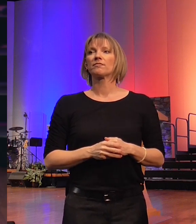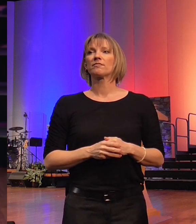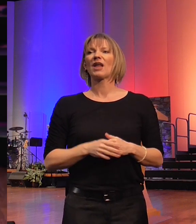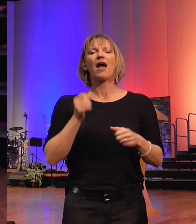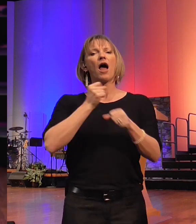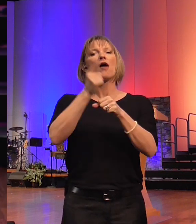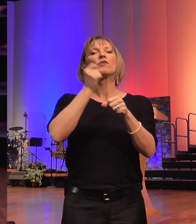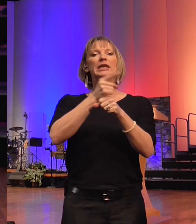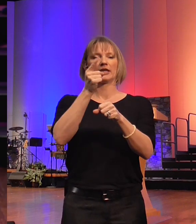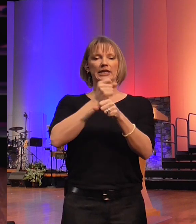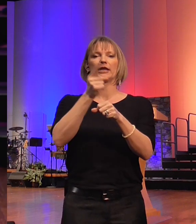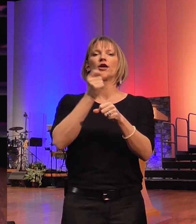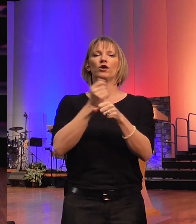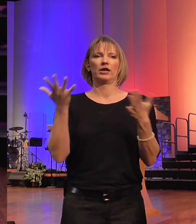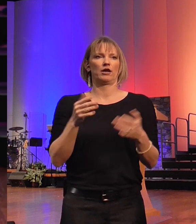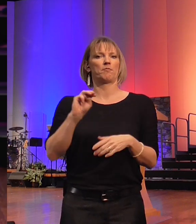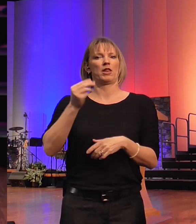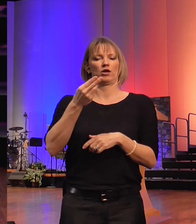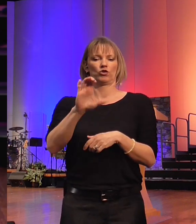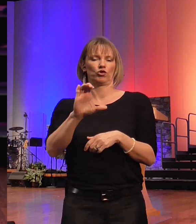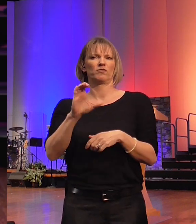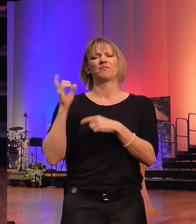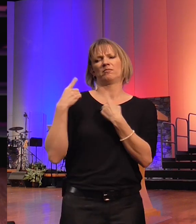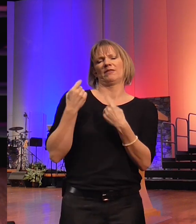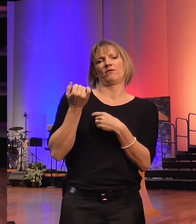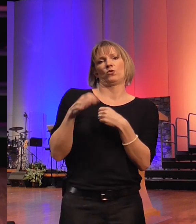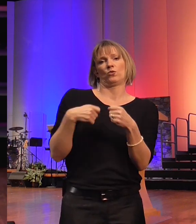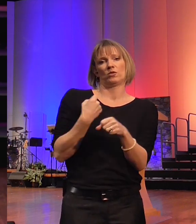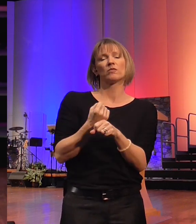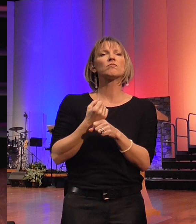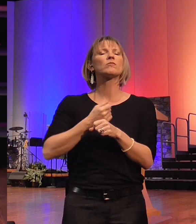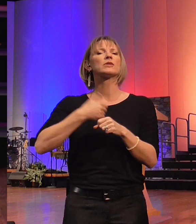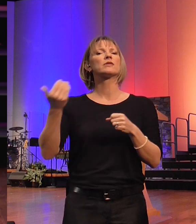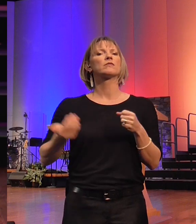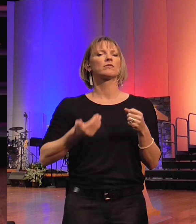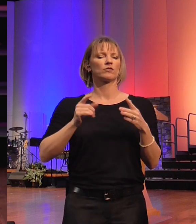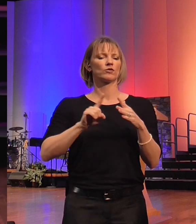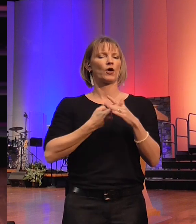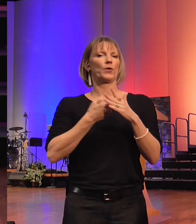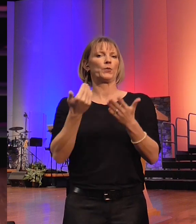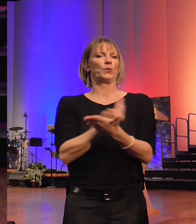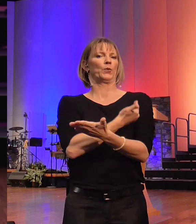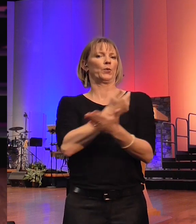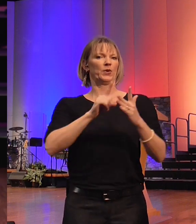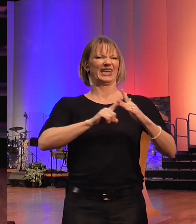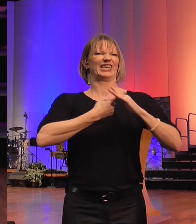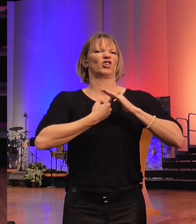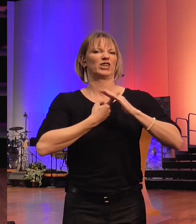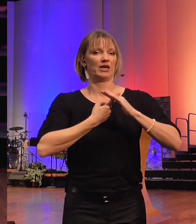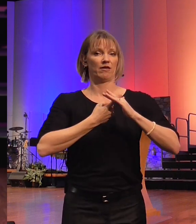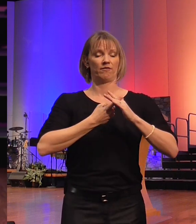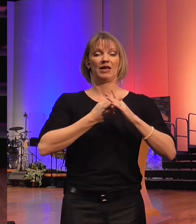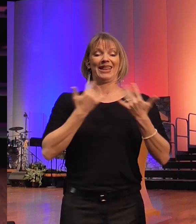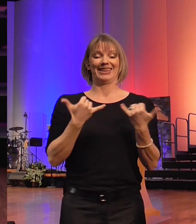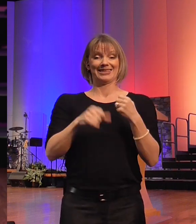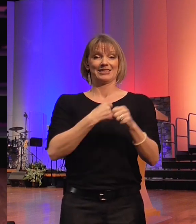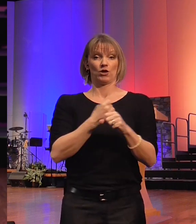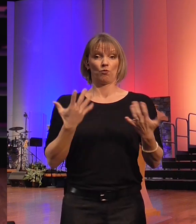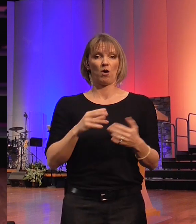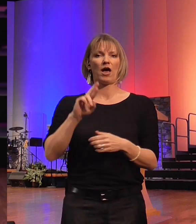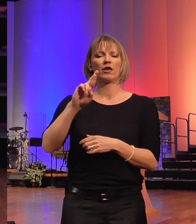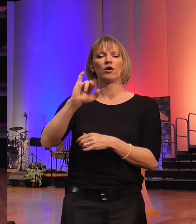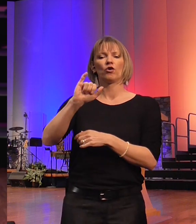Every year here at Mile High Church, the last few years, we've introduced a special initiative, and the one for this year is Rites of